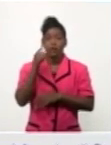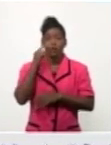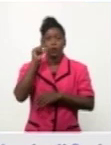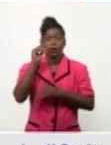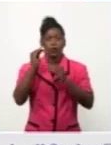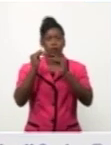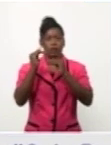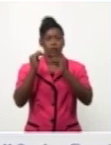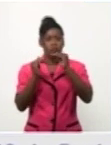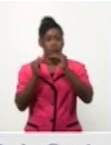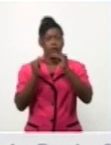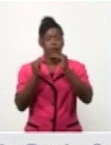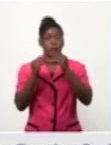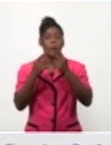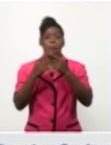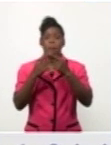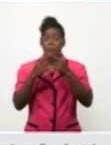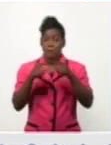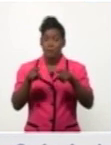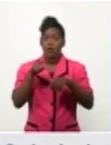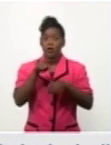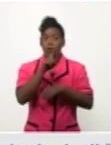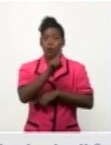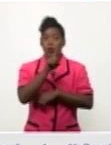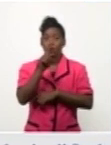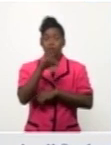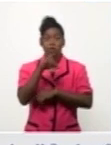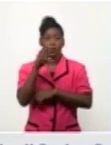is slightly lower,